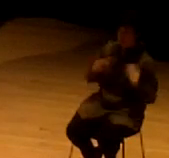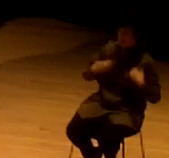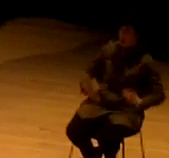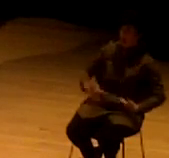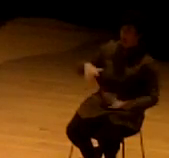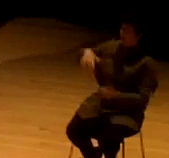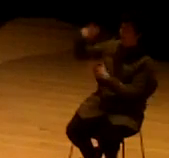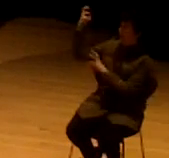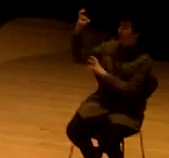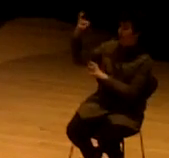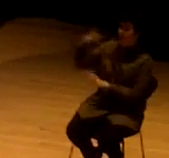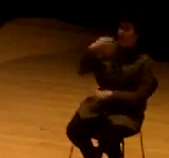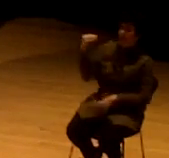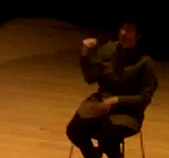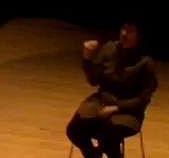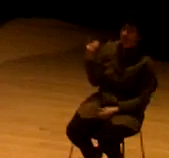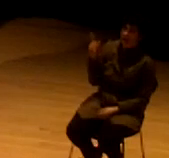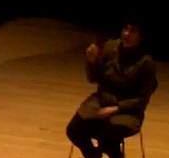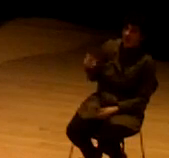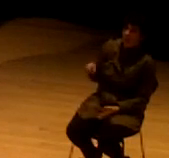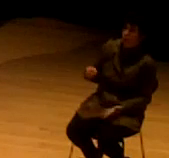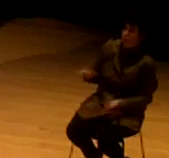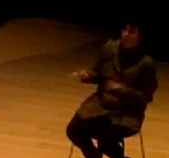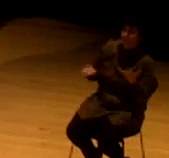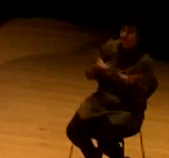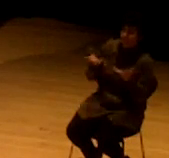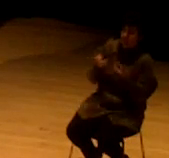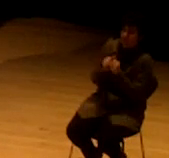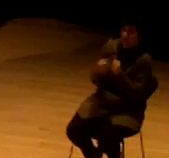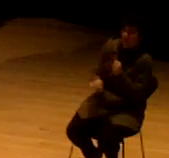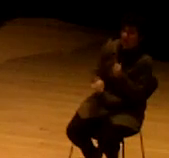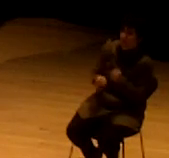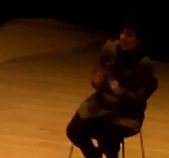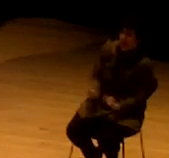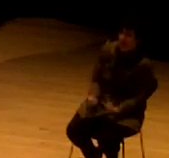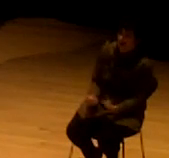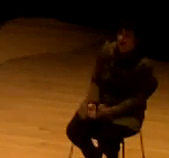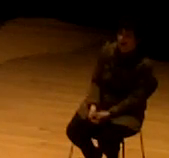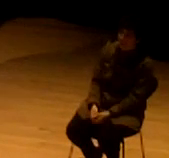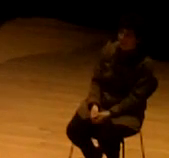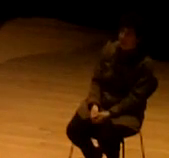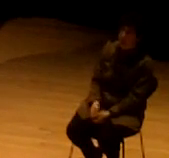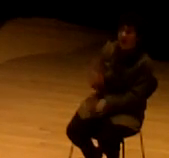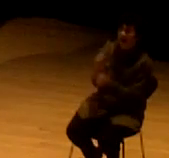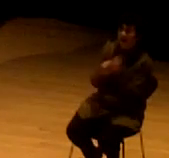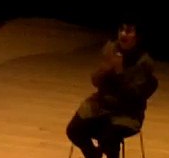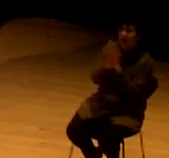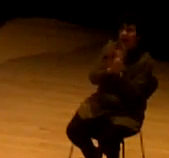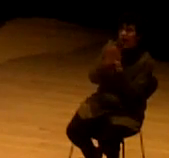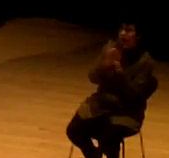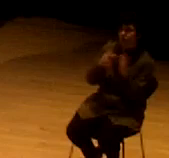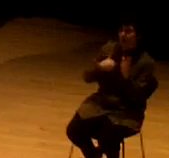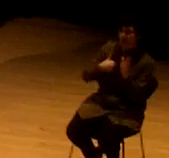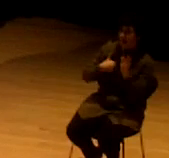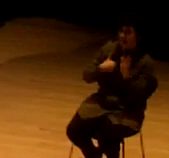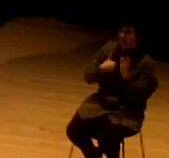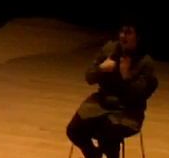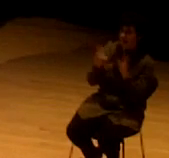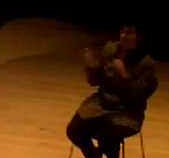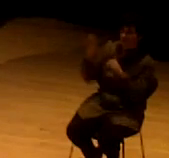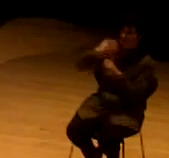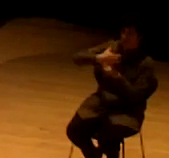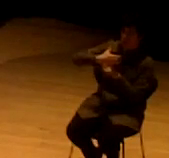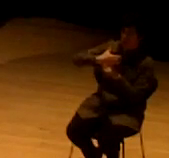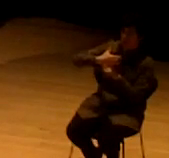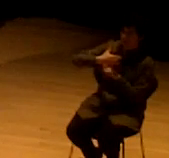now. Because every character I ever play is going to be disabled, you know? Every character is going to have cerebral palsy. I can't change